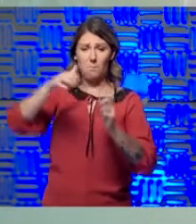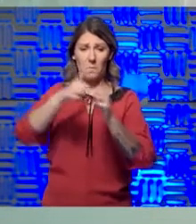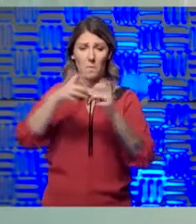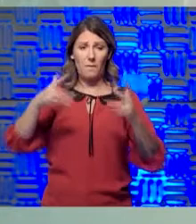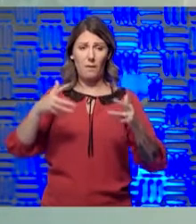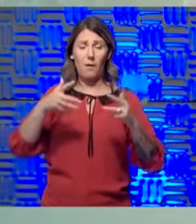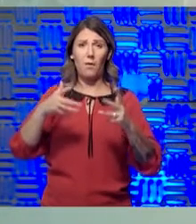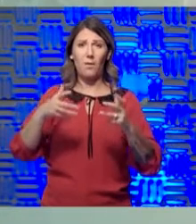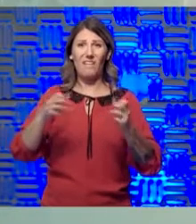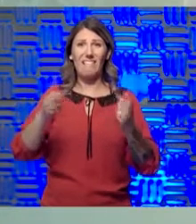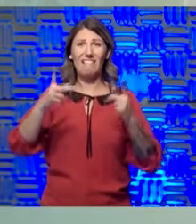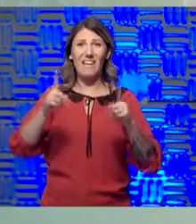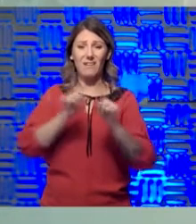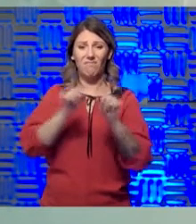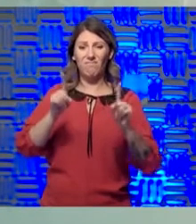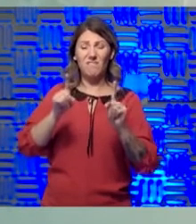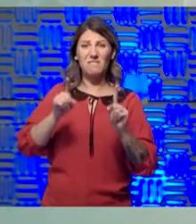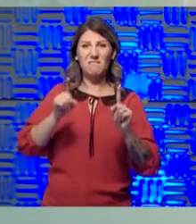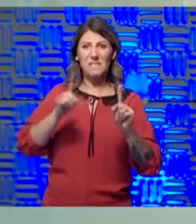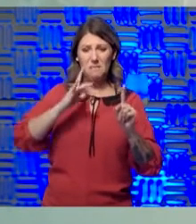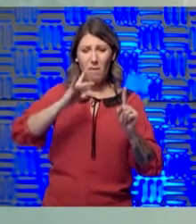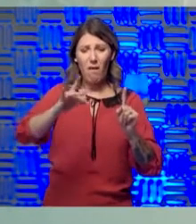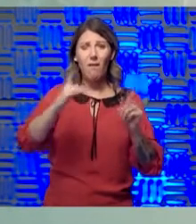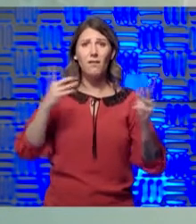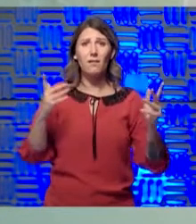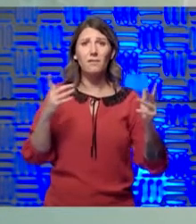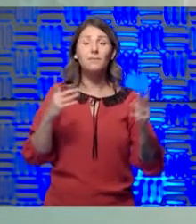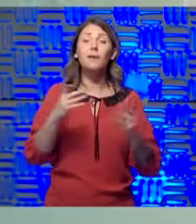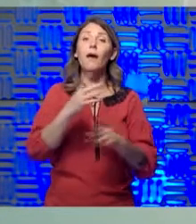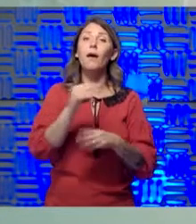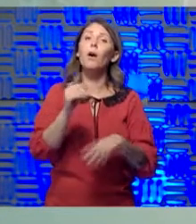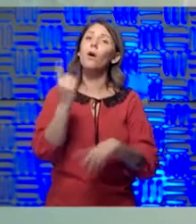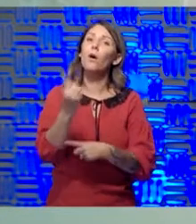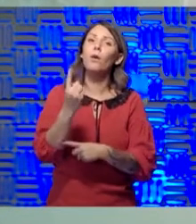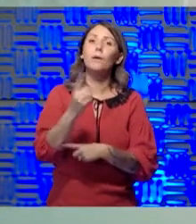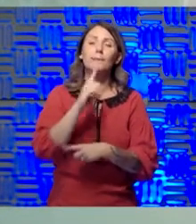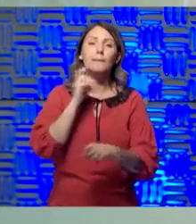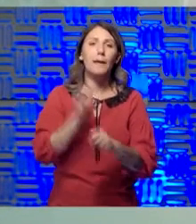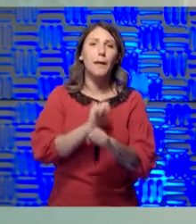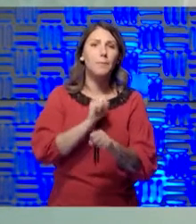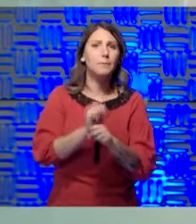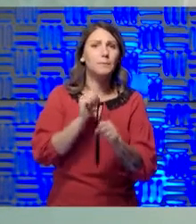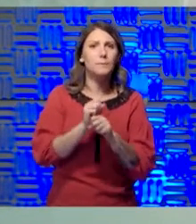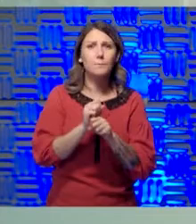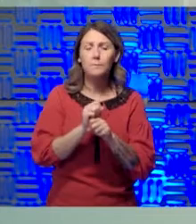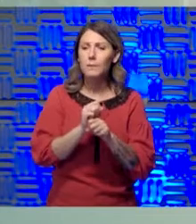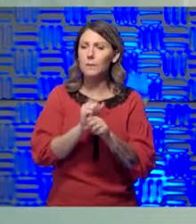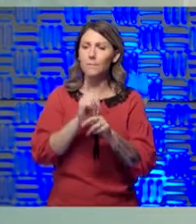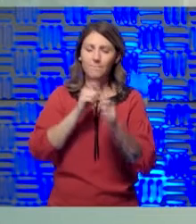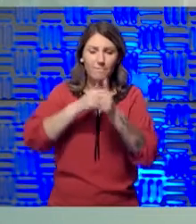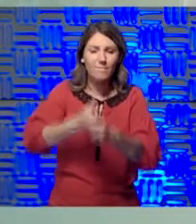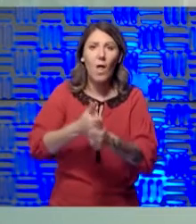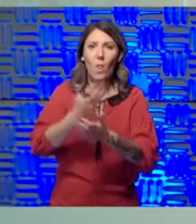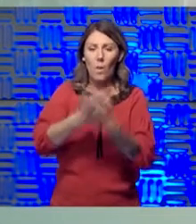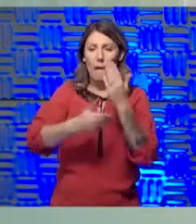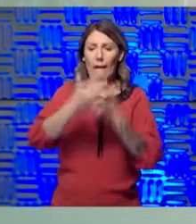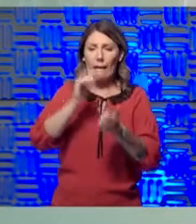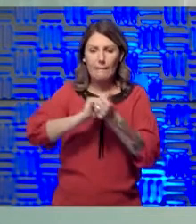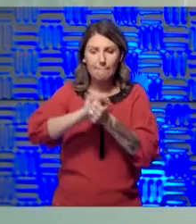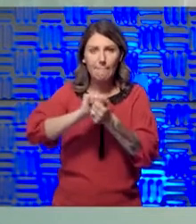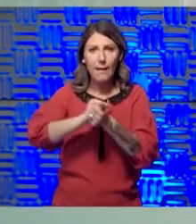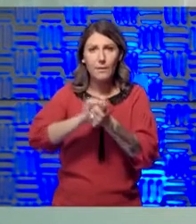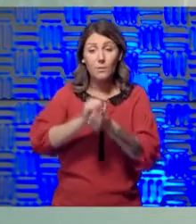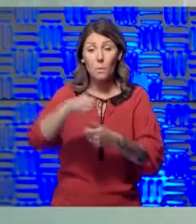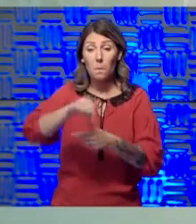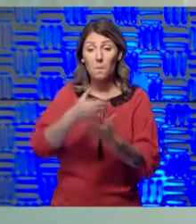cross traffic. And then always absolutely vigilant about hand hygiene. Those are probably things that are